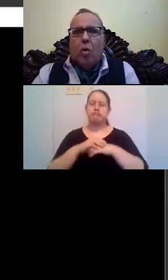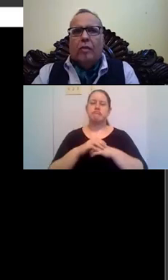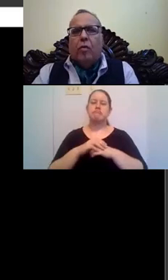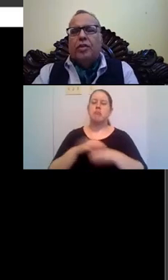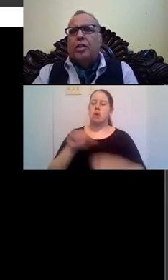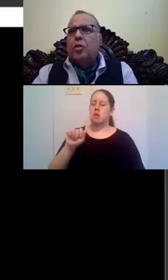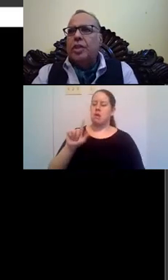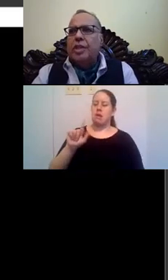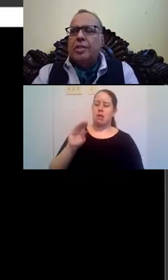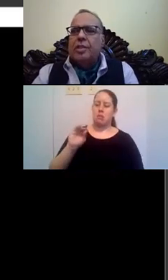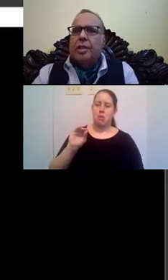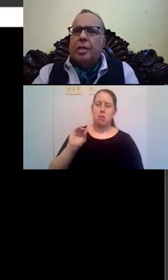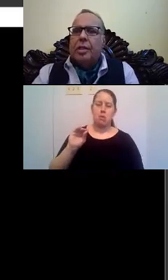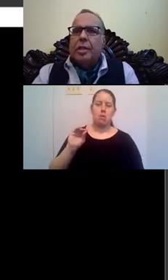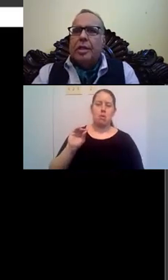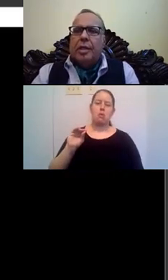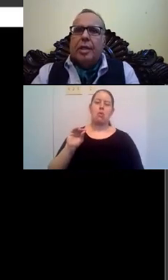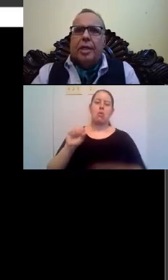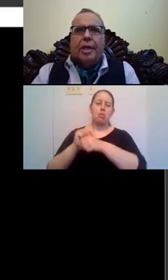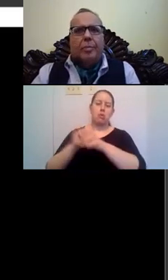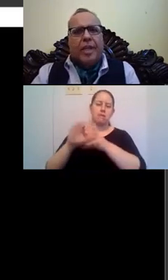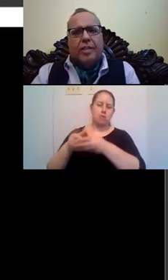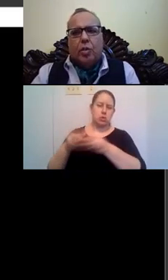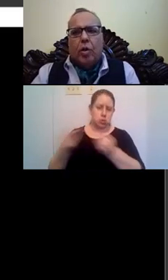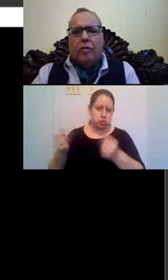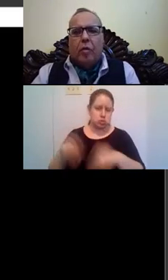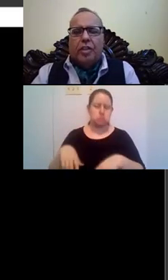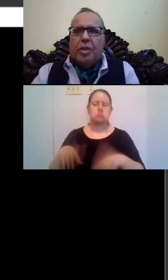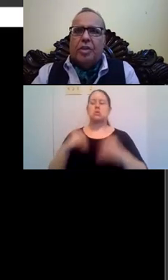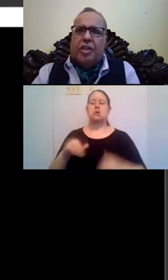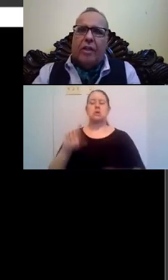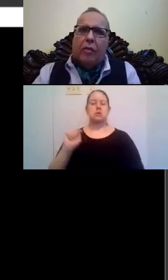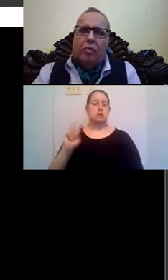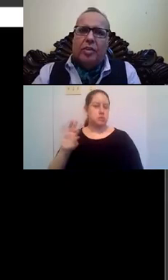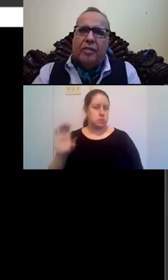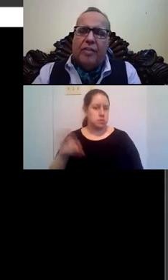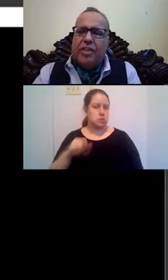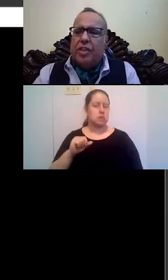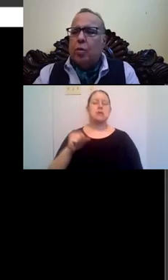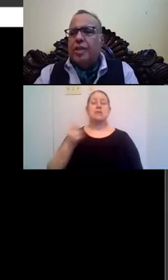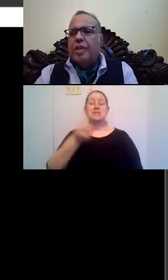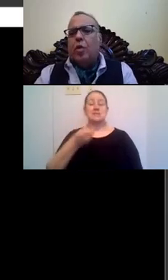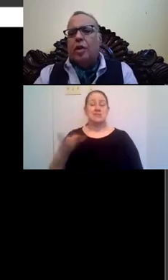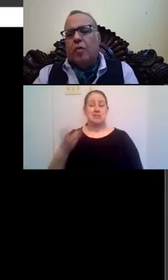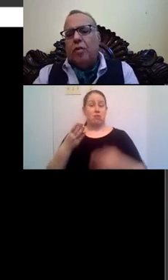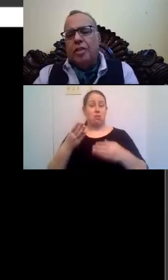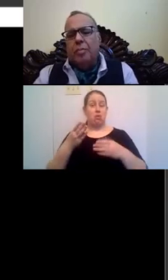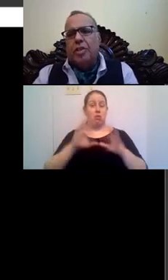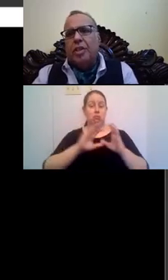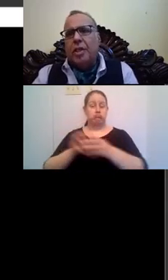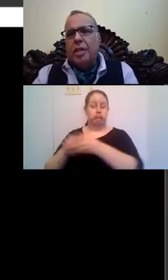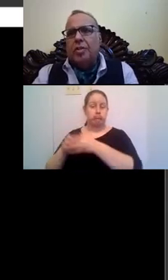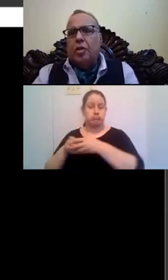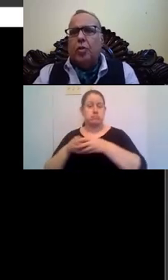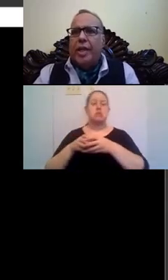Alamo Workforce Solutions, Texas Workforce Commission, several divisions within the Workforce